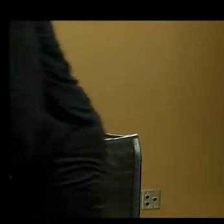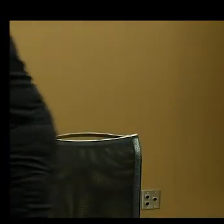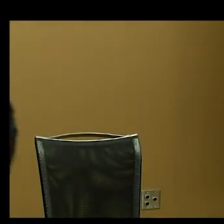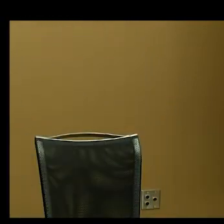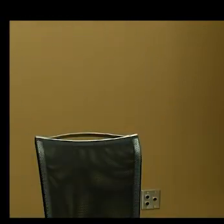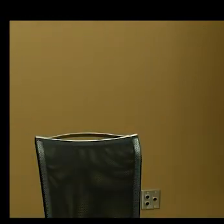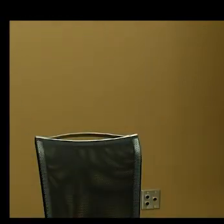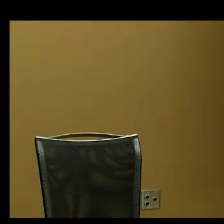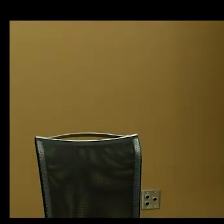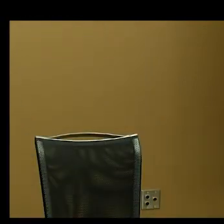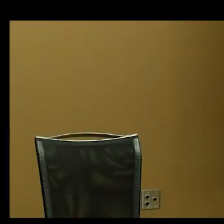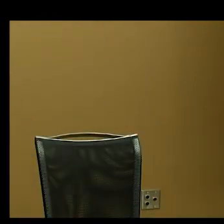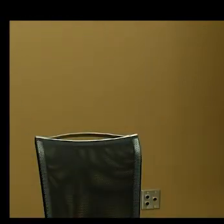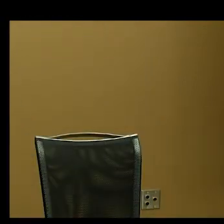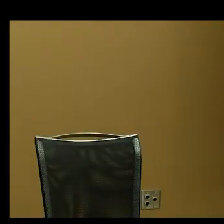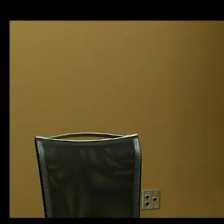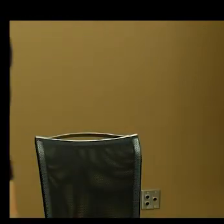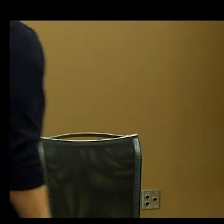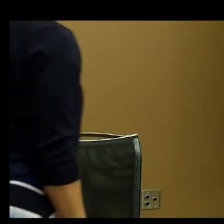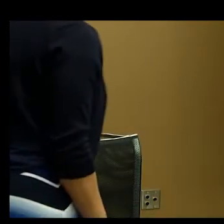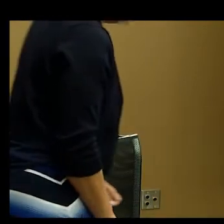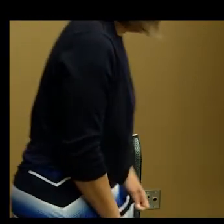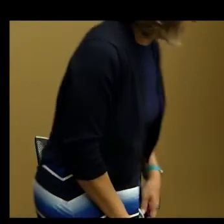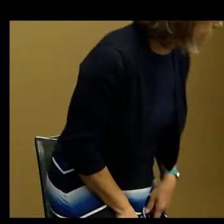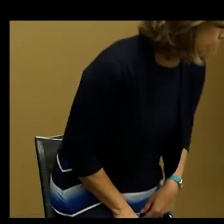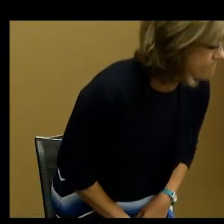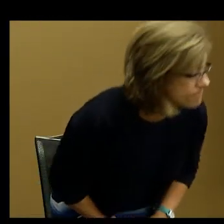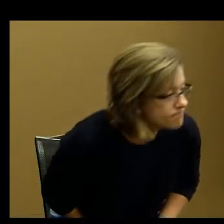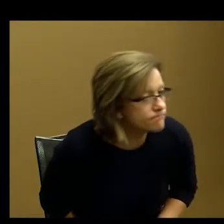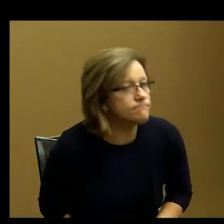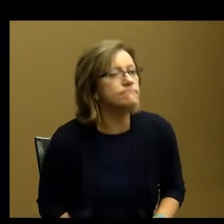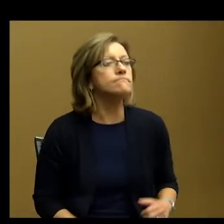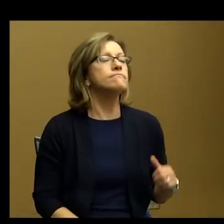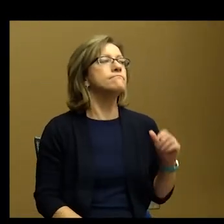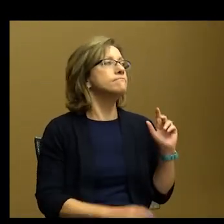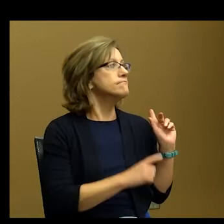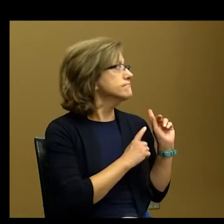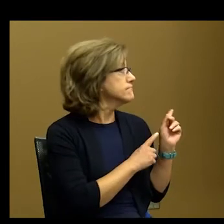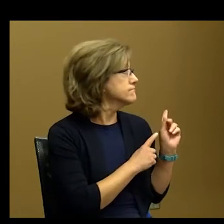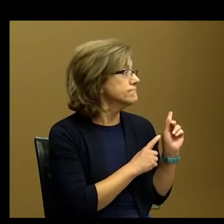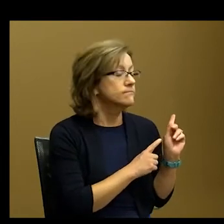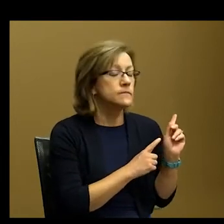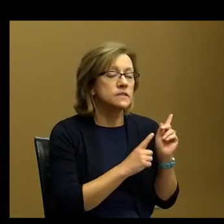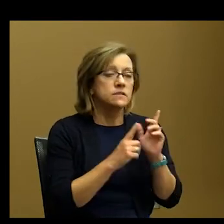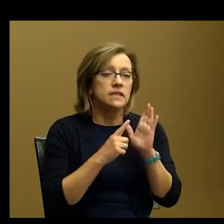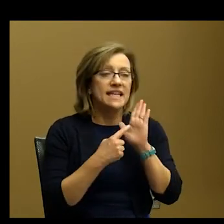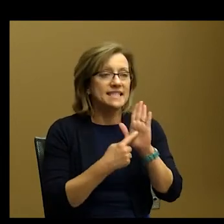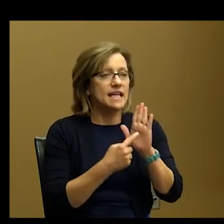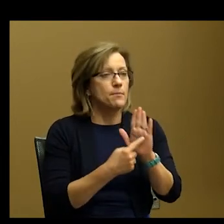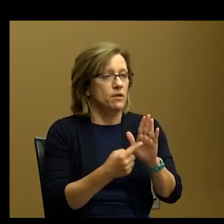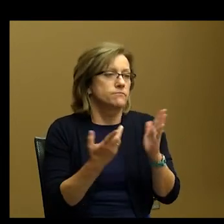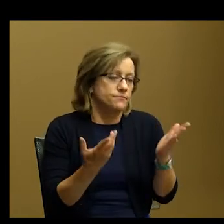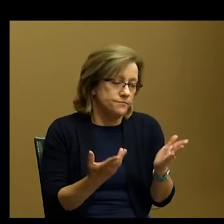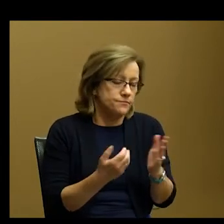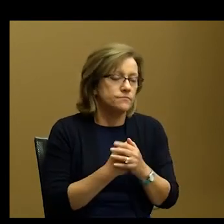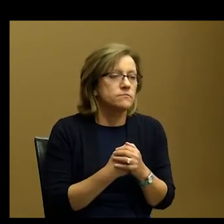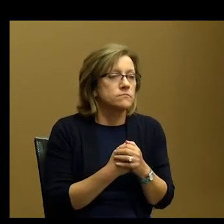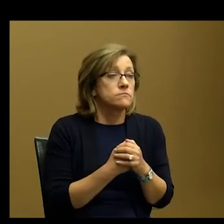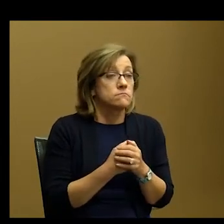Okay, so here is like an example. So does your